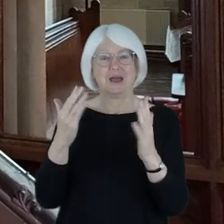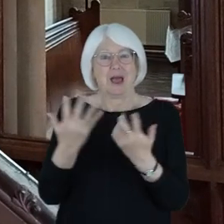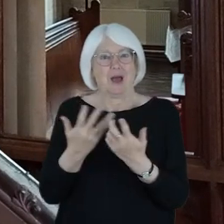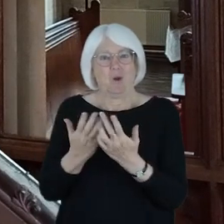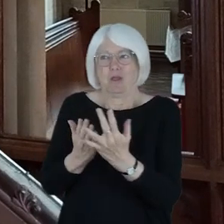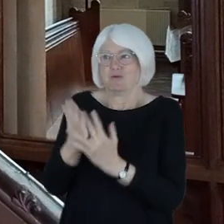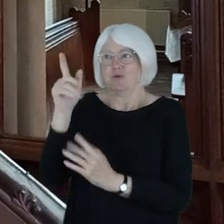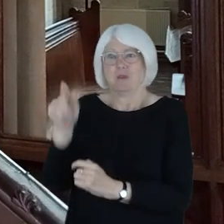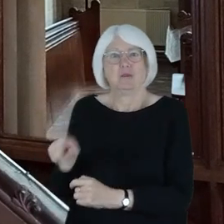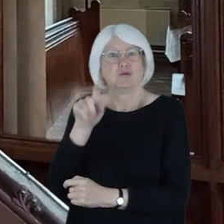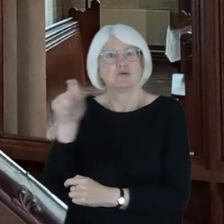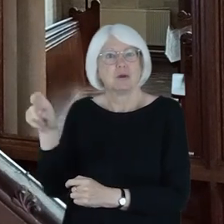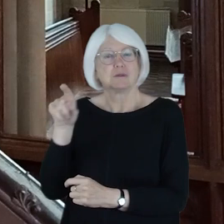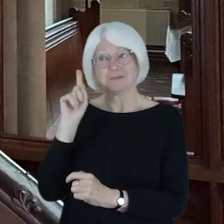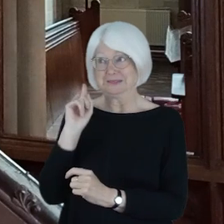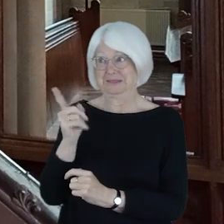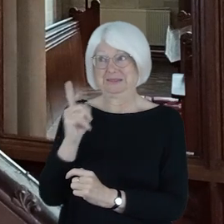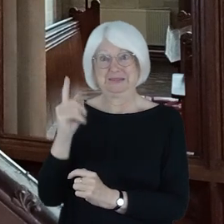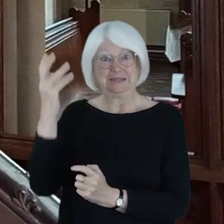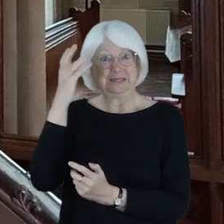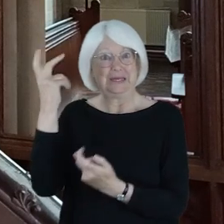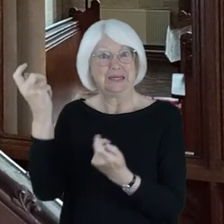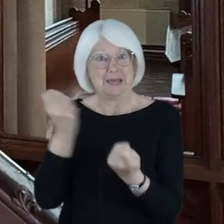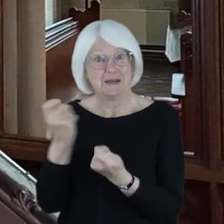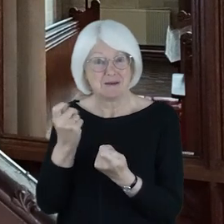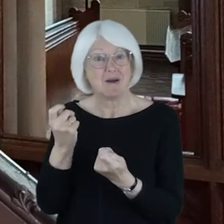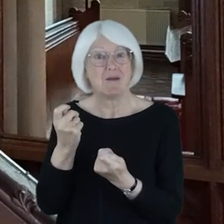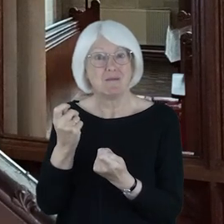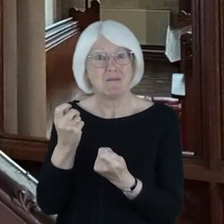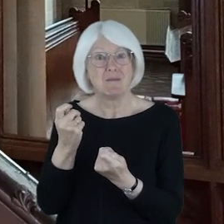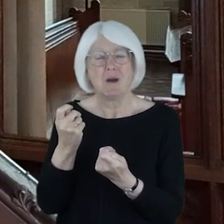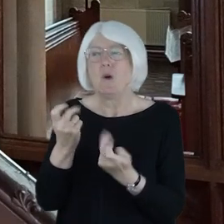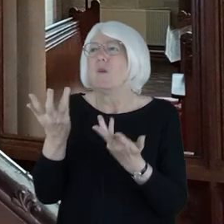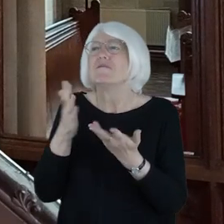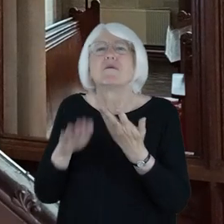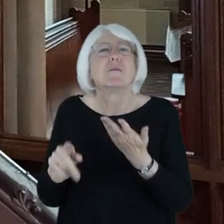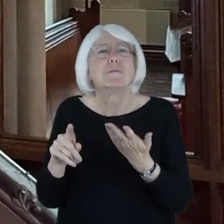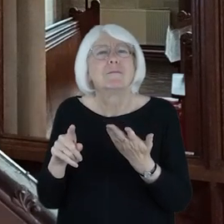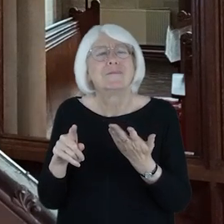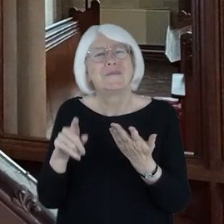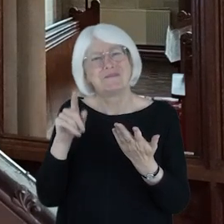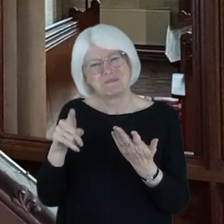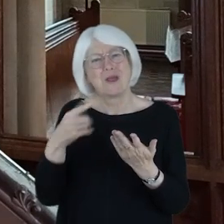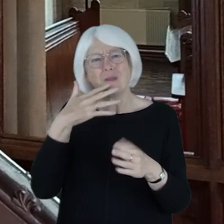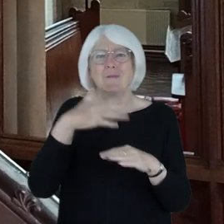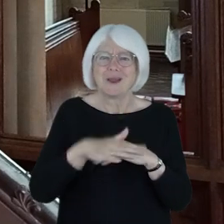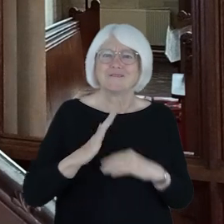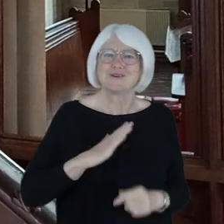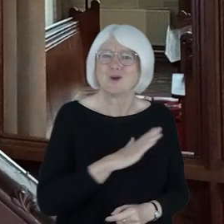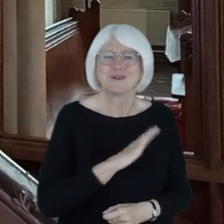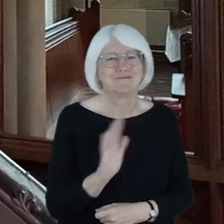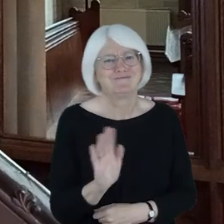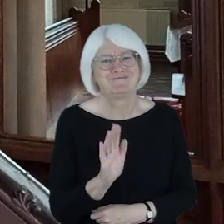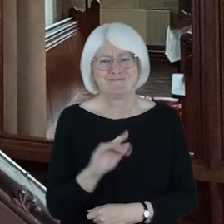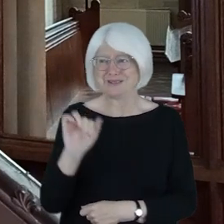This is a kingdom founded not in the blood of soldiers, but in the blood of its king. It is a kingdom where all the